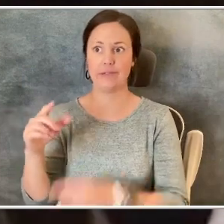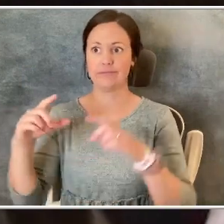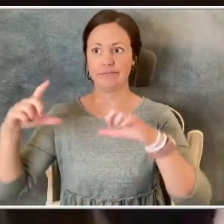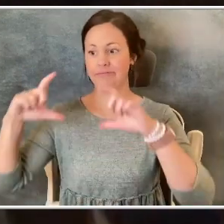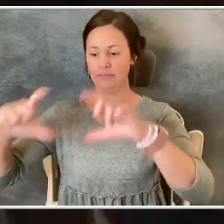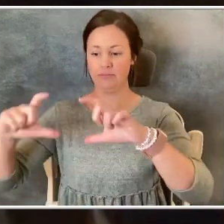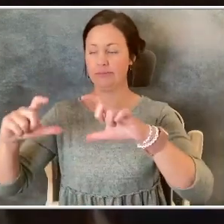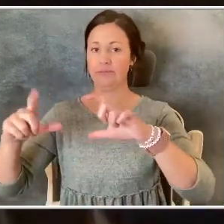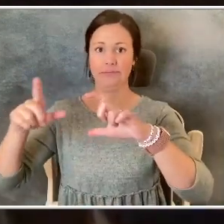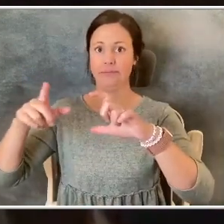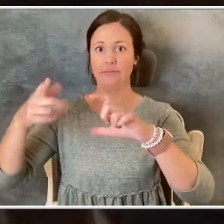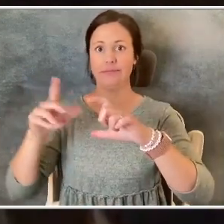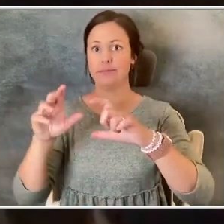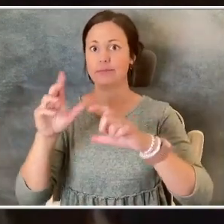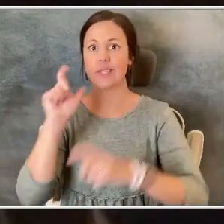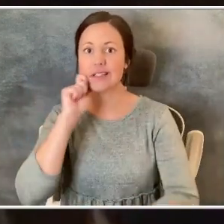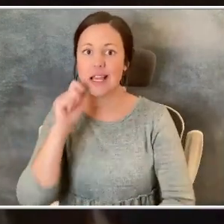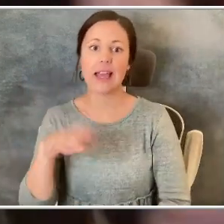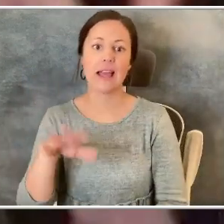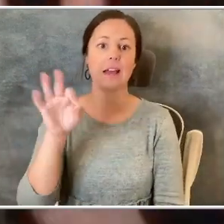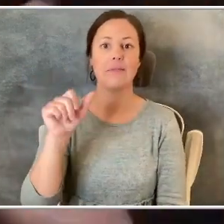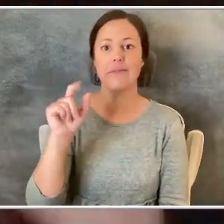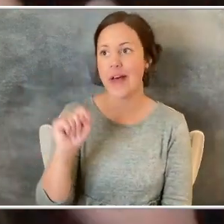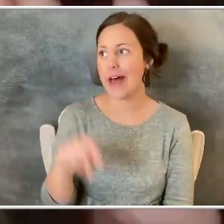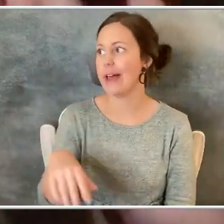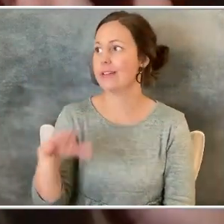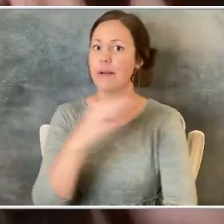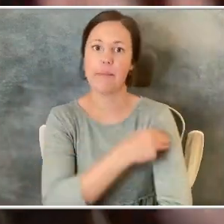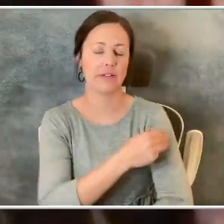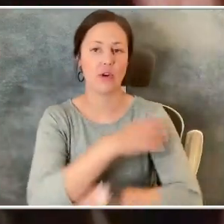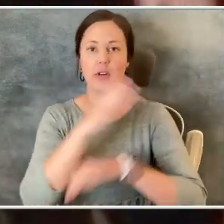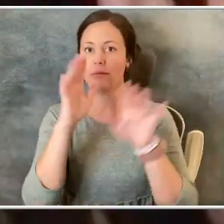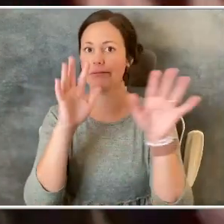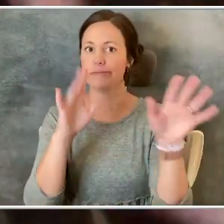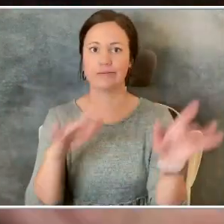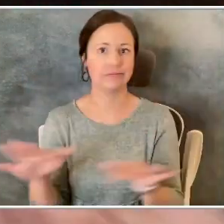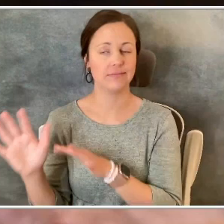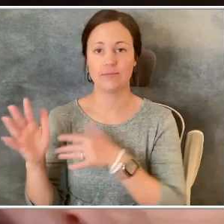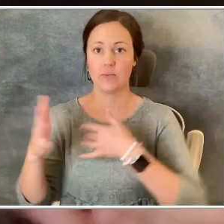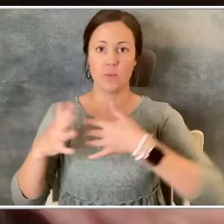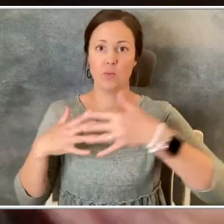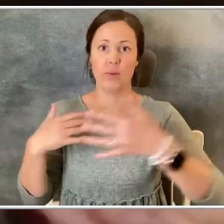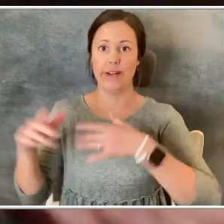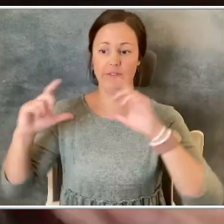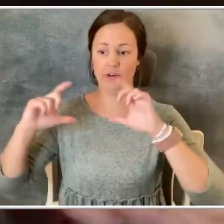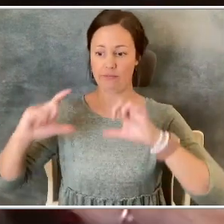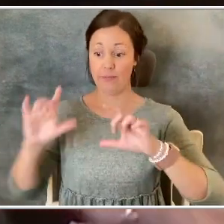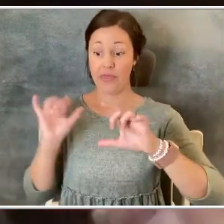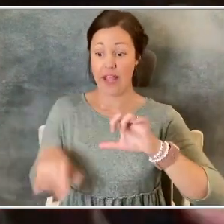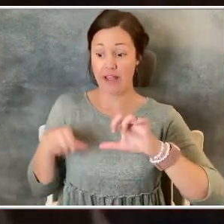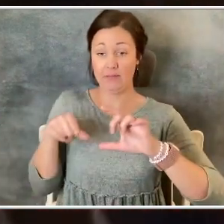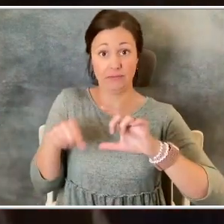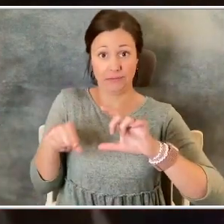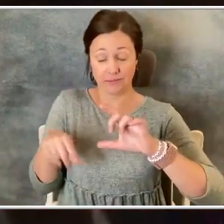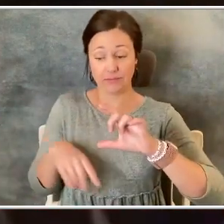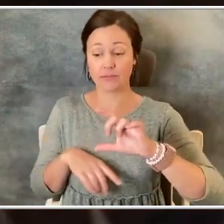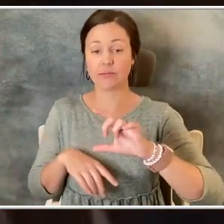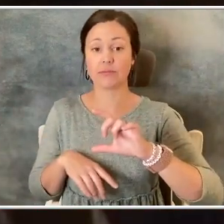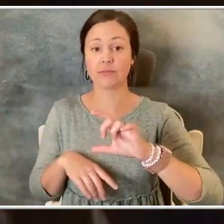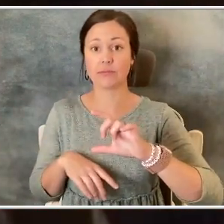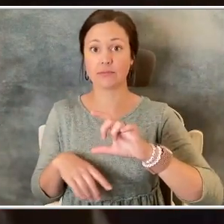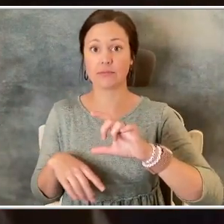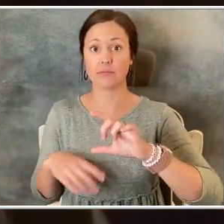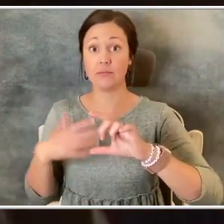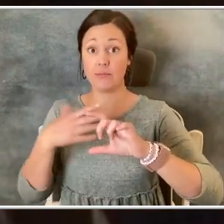be skin, fat, fascia, muscle, whatever the case or whatever is needed for reconstruction. And